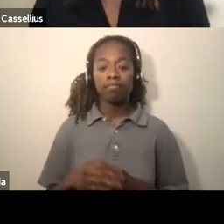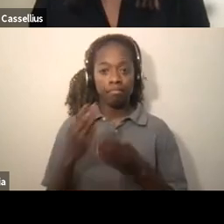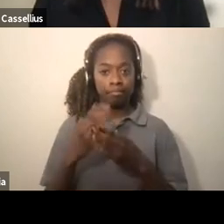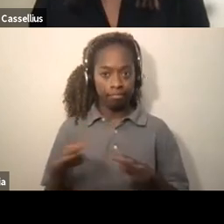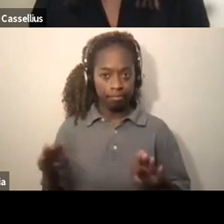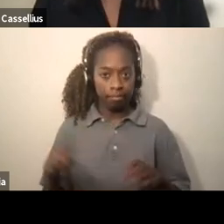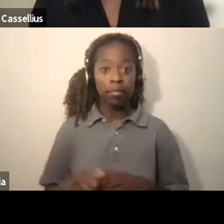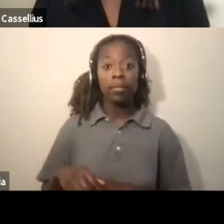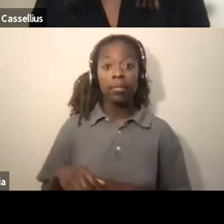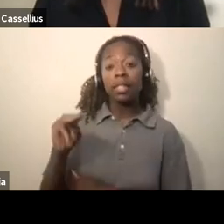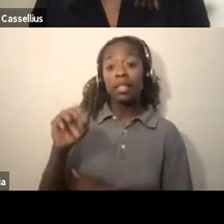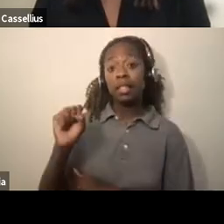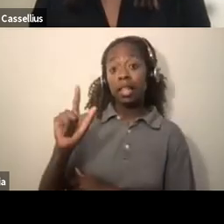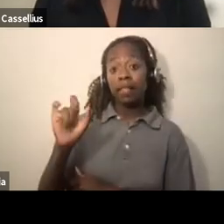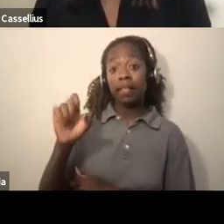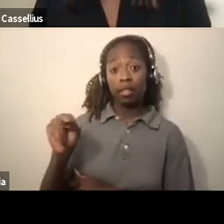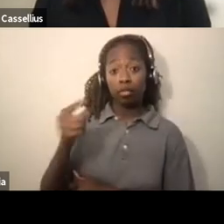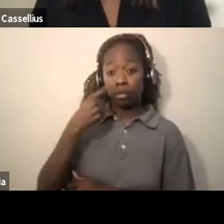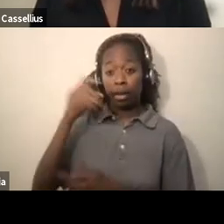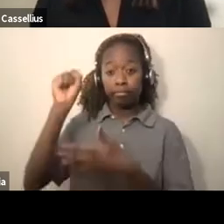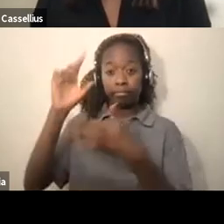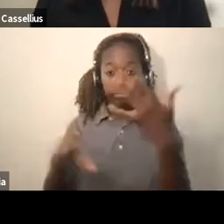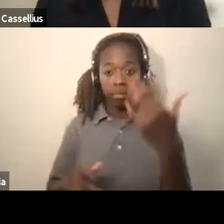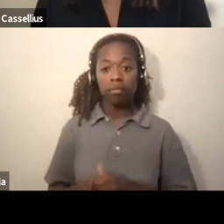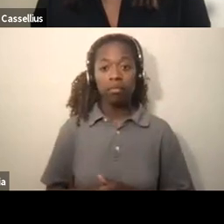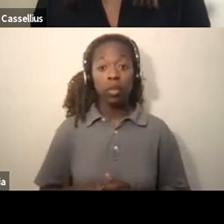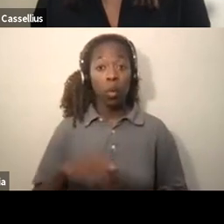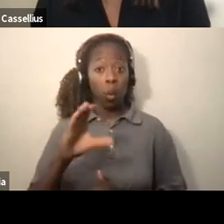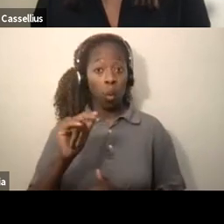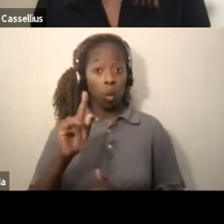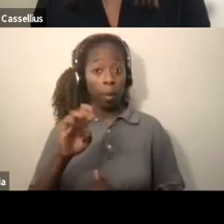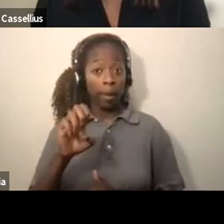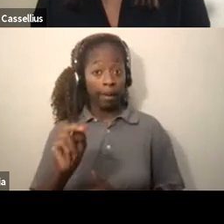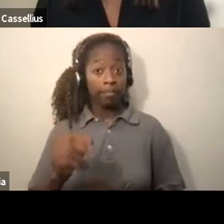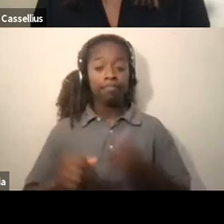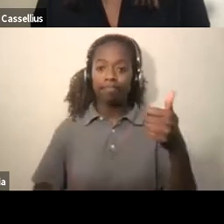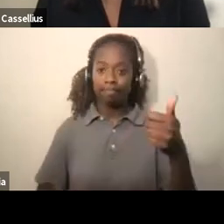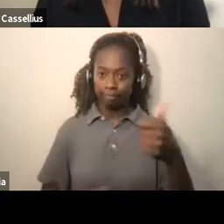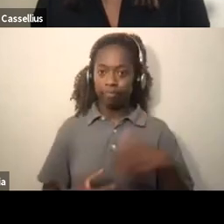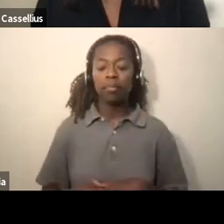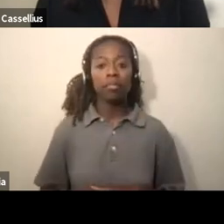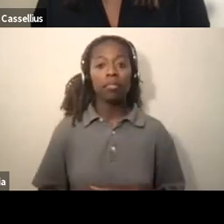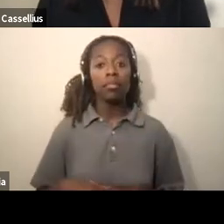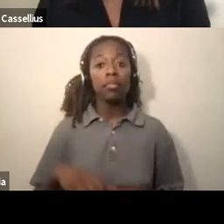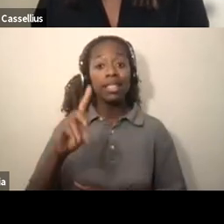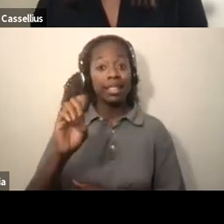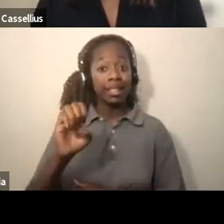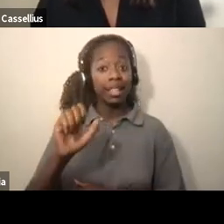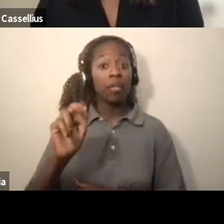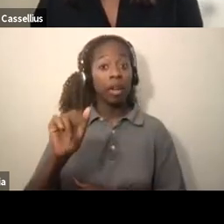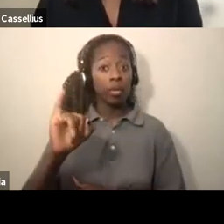ms sullivan will you please call the role dr coleman yes mr de rougeo